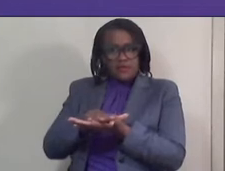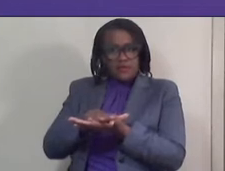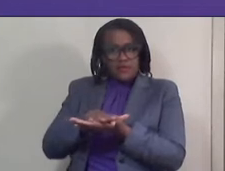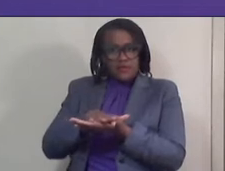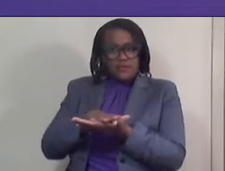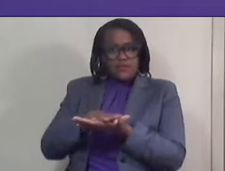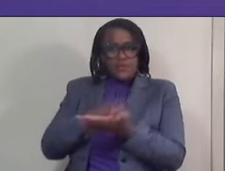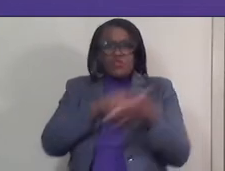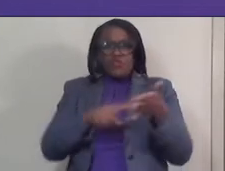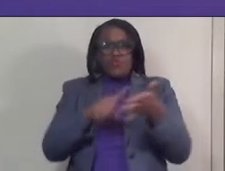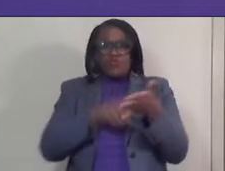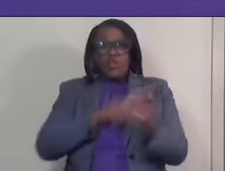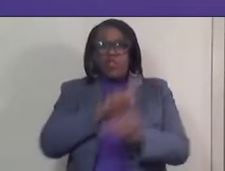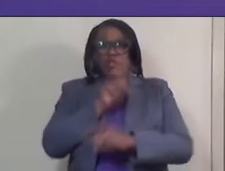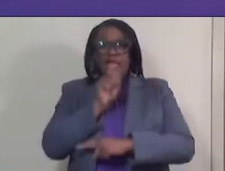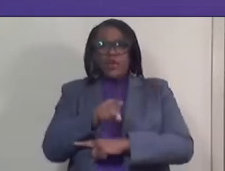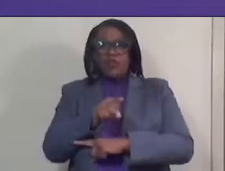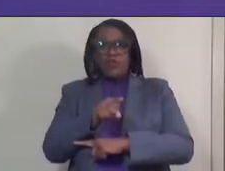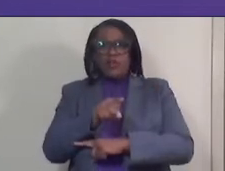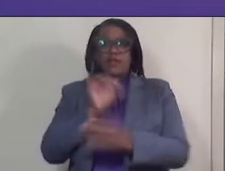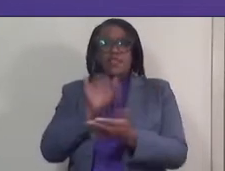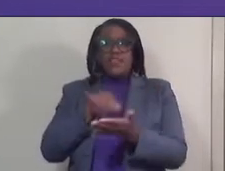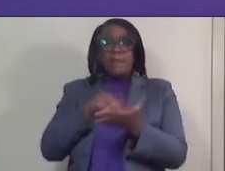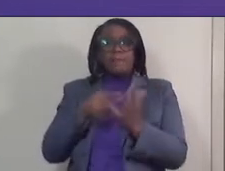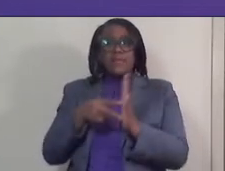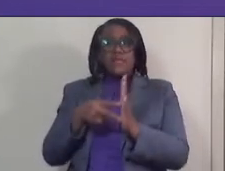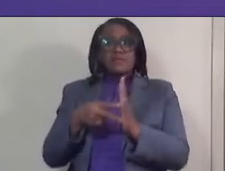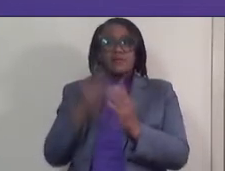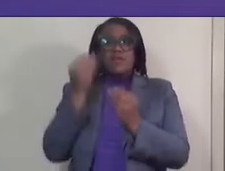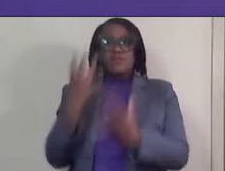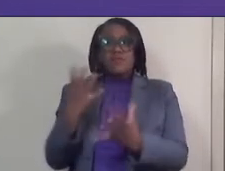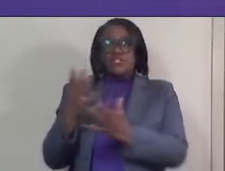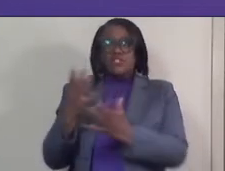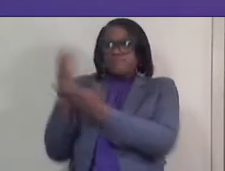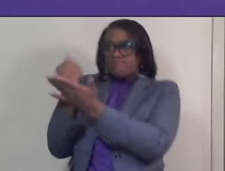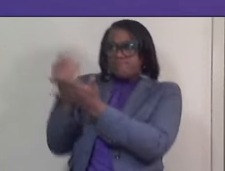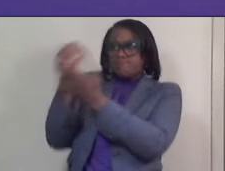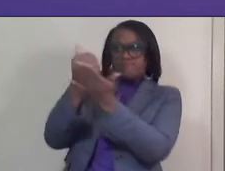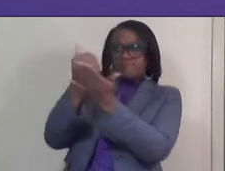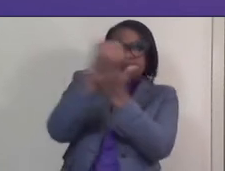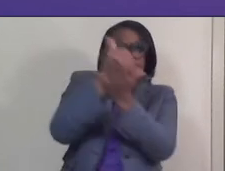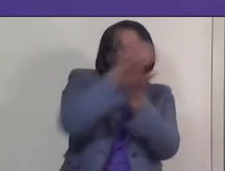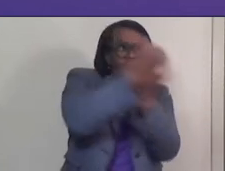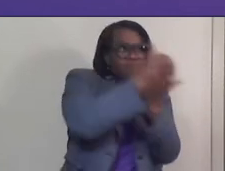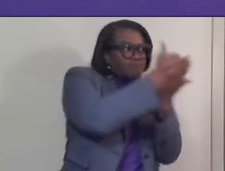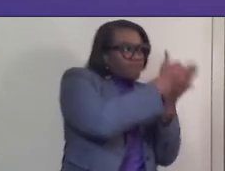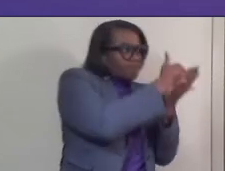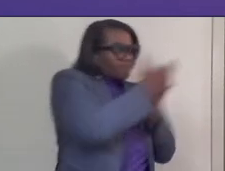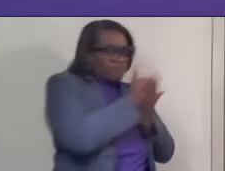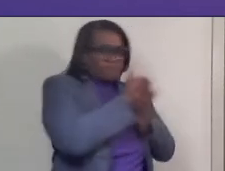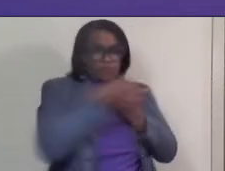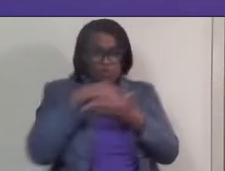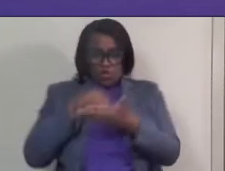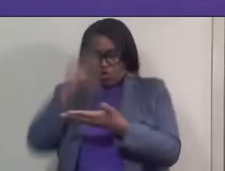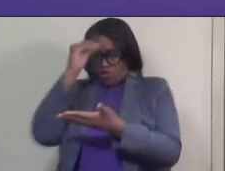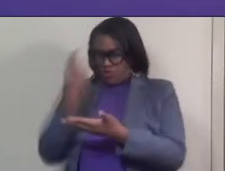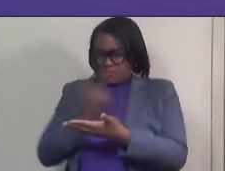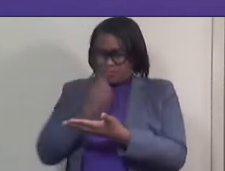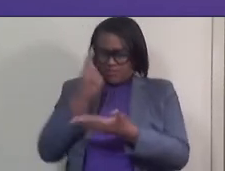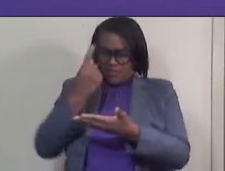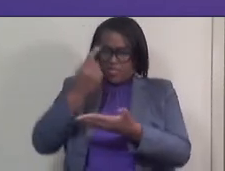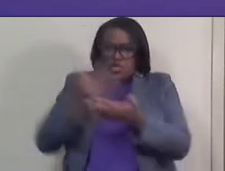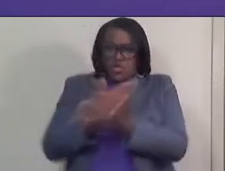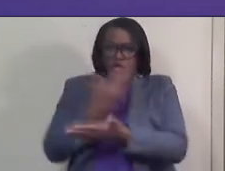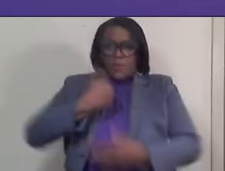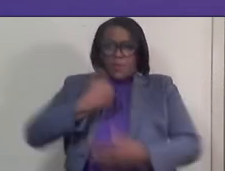Critical inquiry. Information gathered from multiple perspectives to learn something new about ourselves, our community,